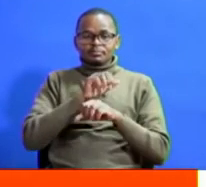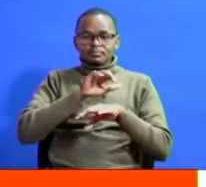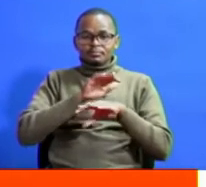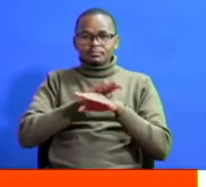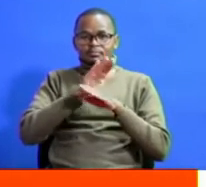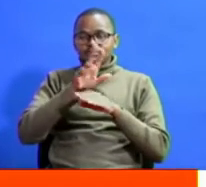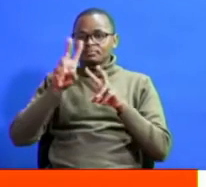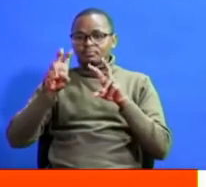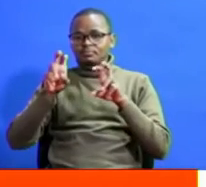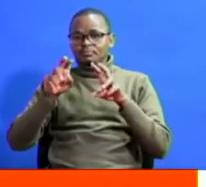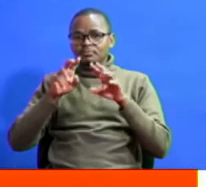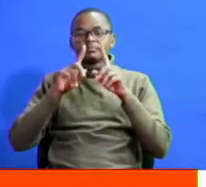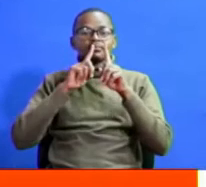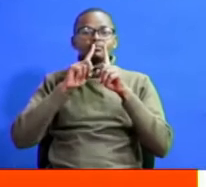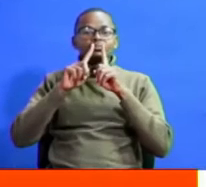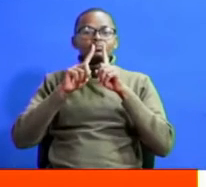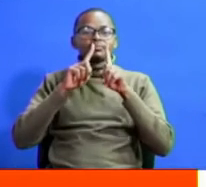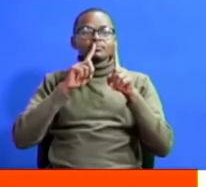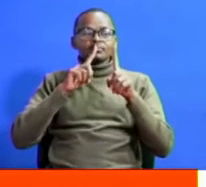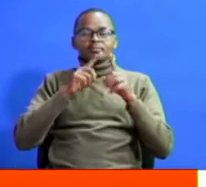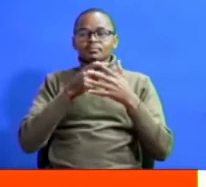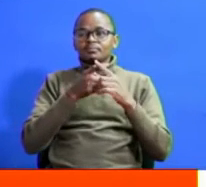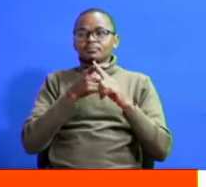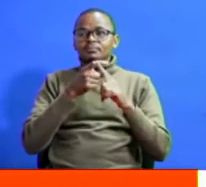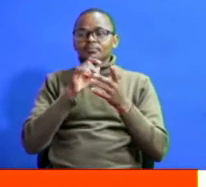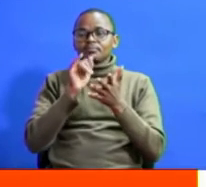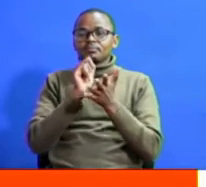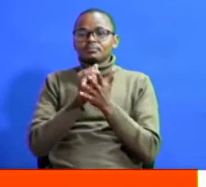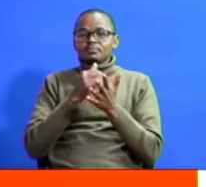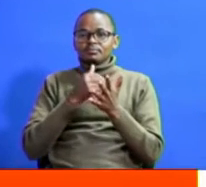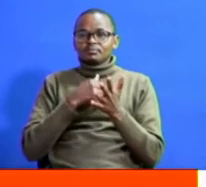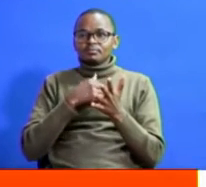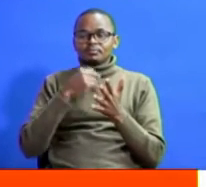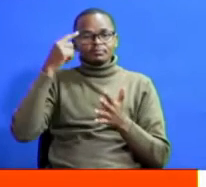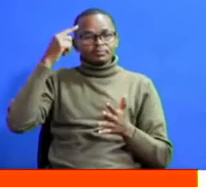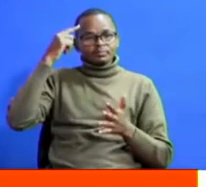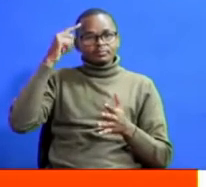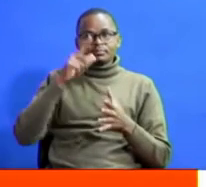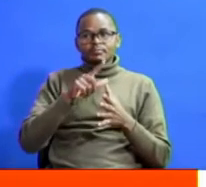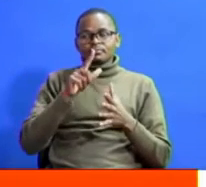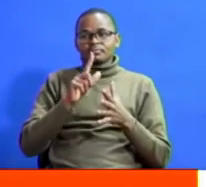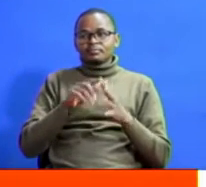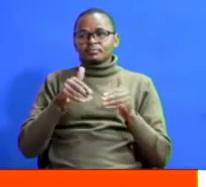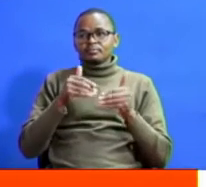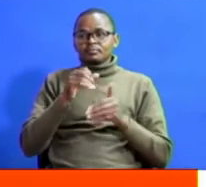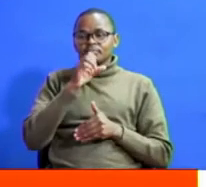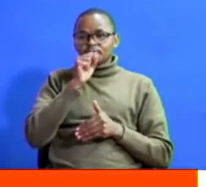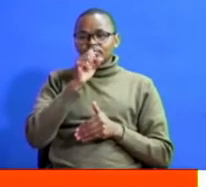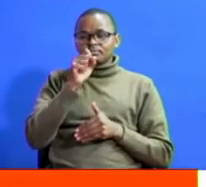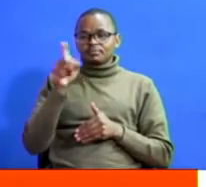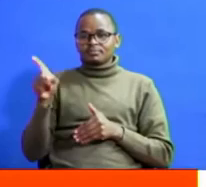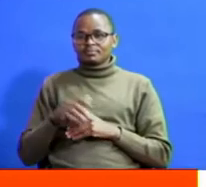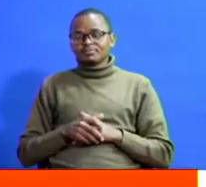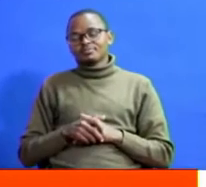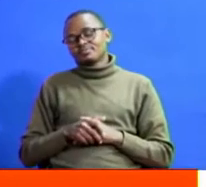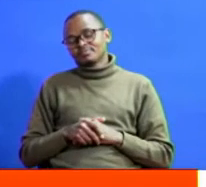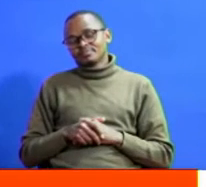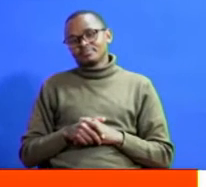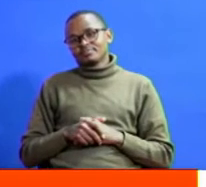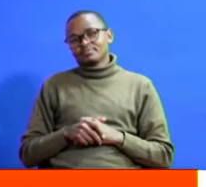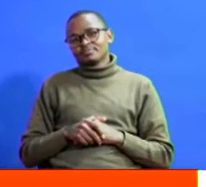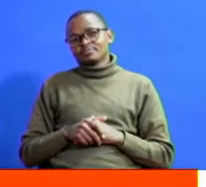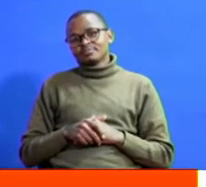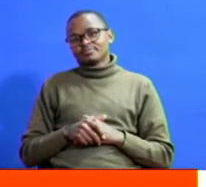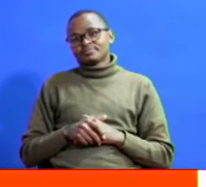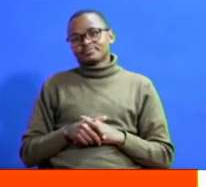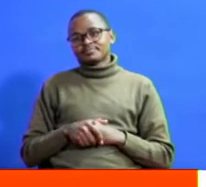such talks tomorrow from the Kenyans, kwamba, you know, Gachagua pewe mic, something of that sort. You know, of course, what I mean when I say